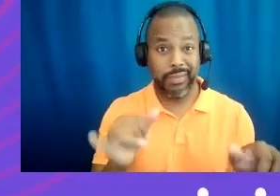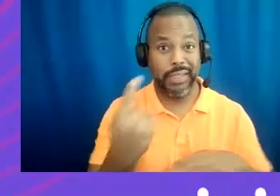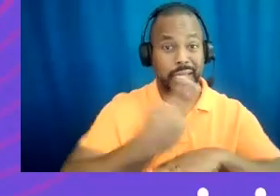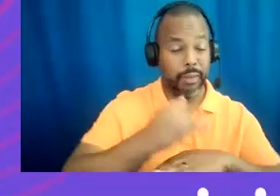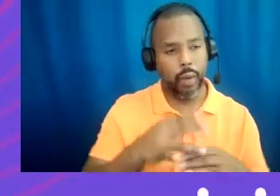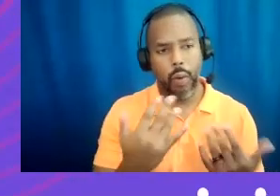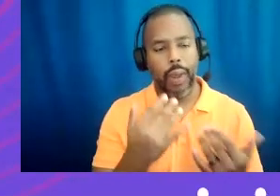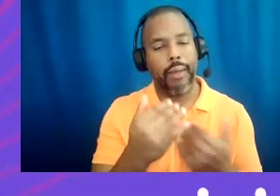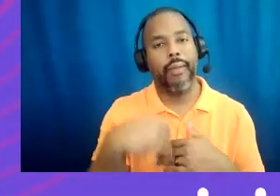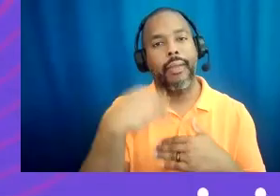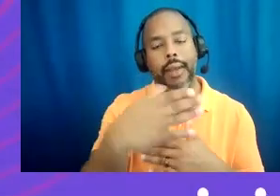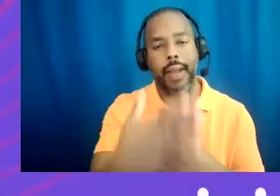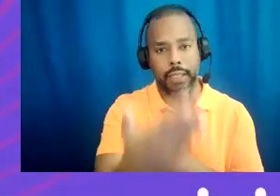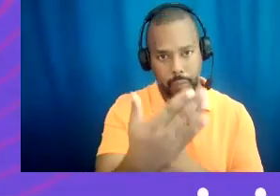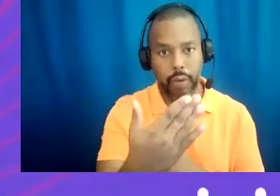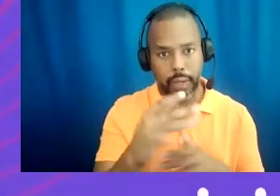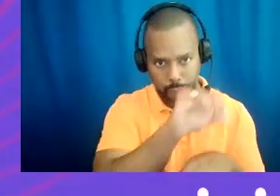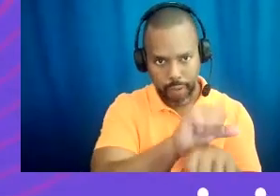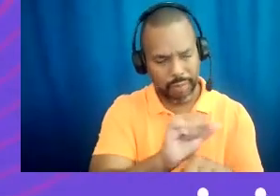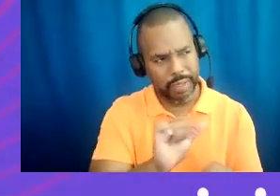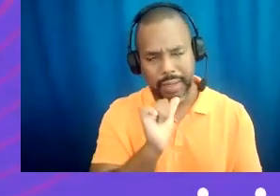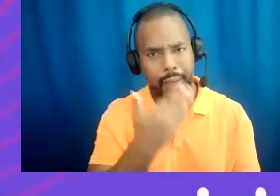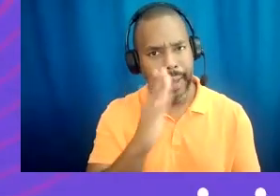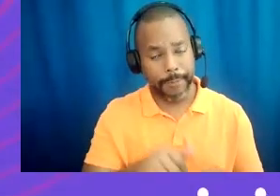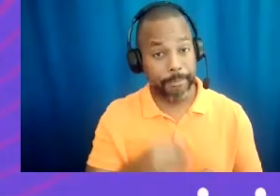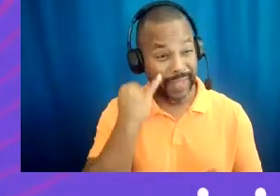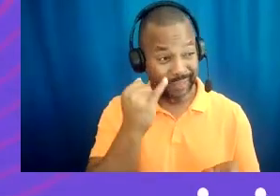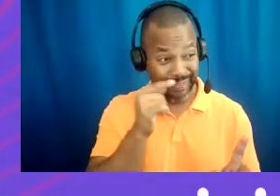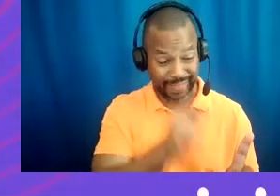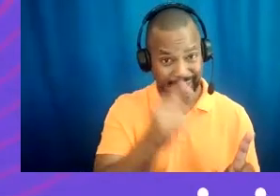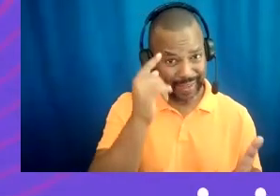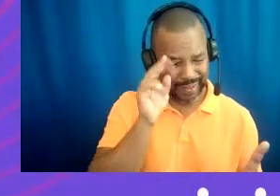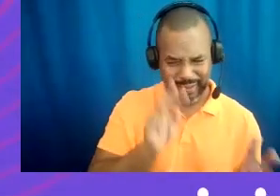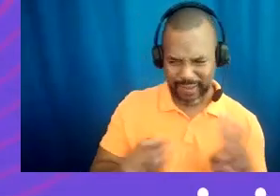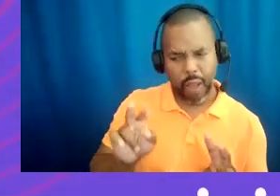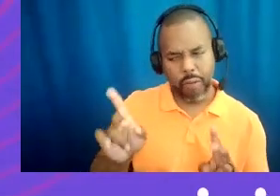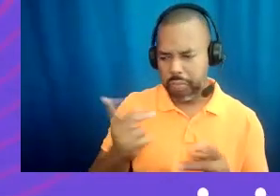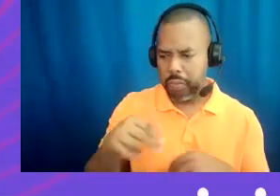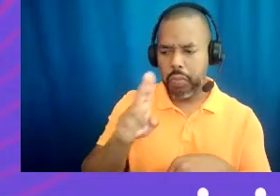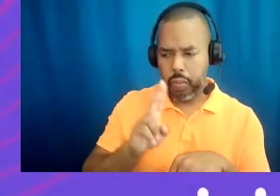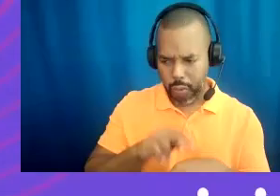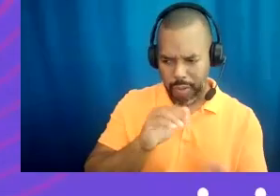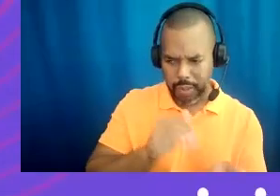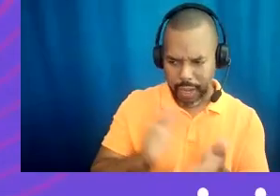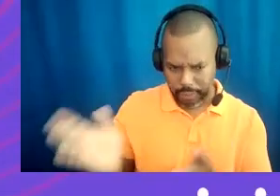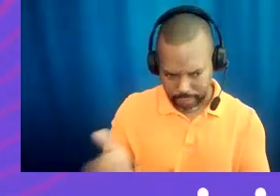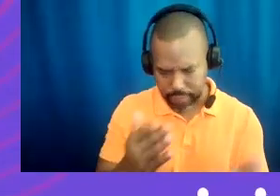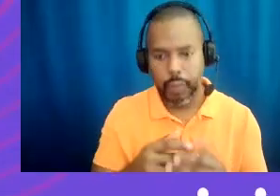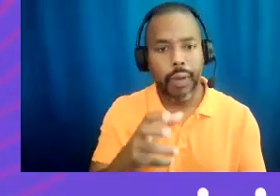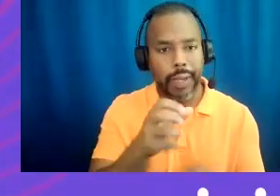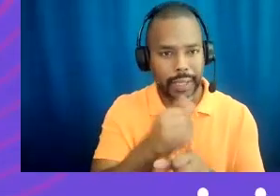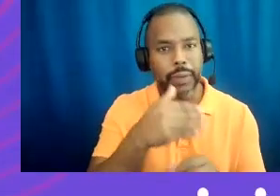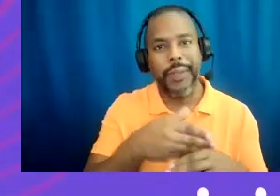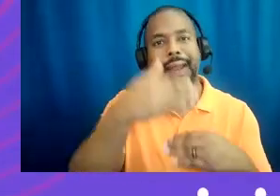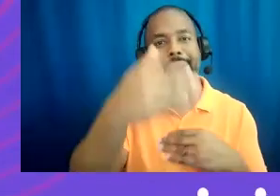until the next morning to get an appointment. Still not bad. If they determine, hey, you just need to meet with your regular doctor, we're going to get you the next available